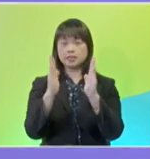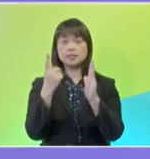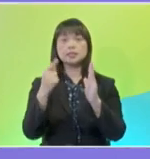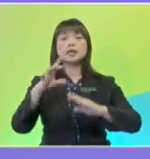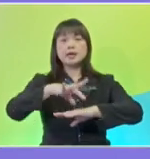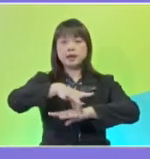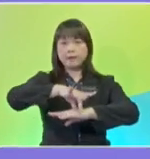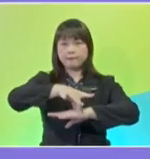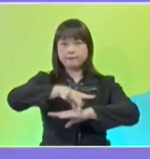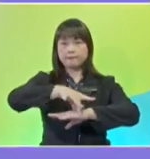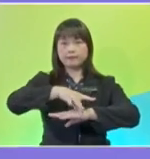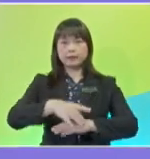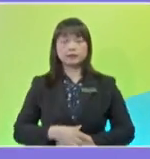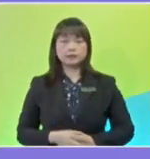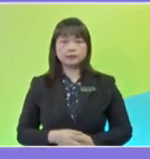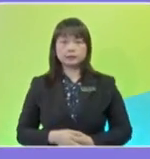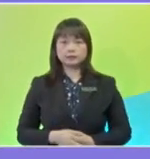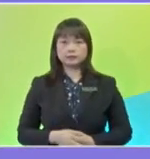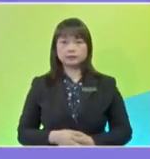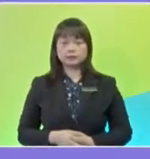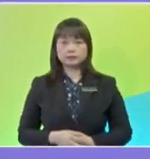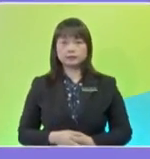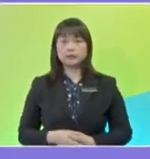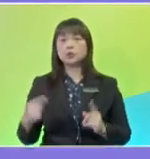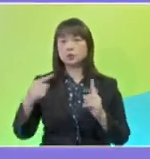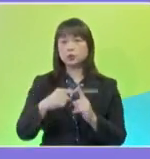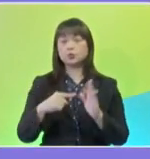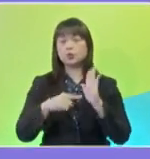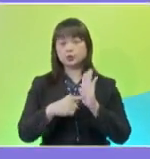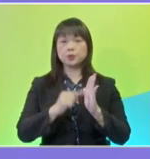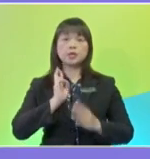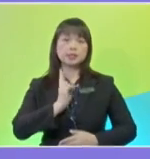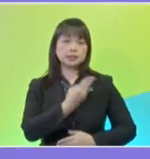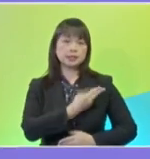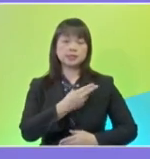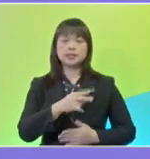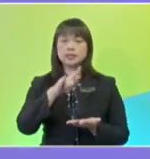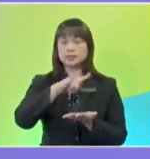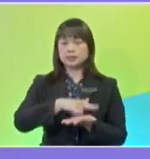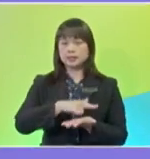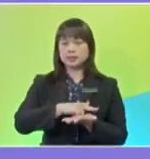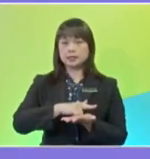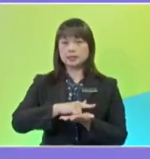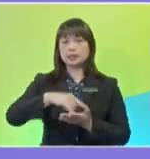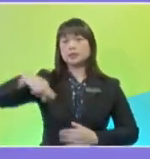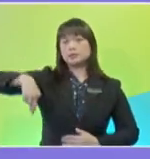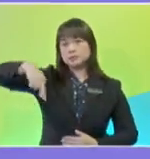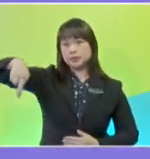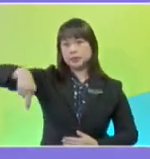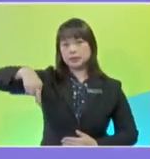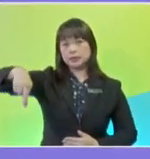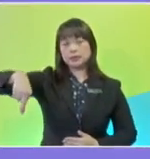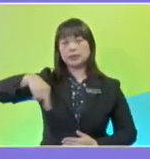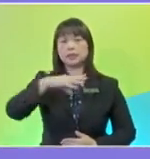see there? Yeah. Yeah, so this is actually to show us that it rotates and revolves at the same time. At the same time.